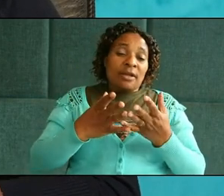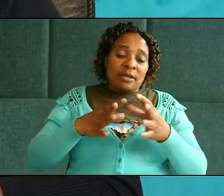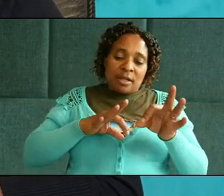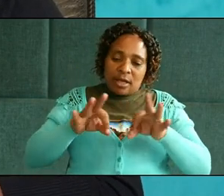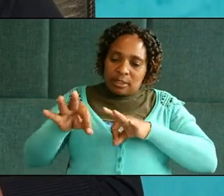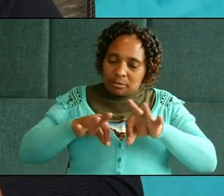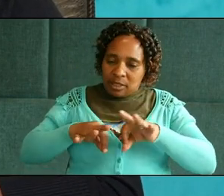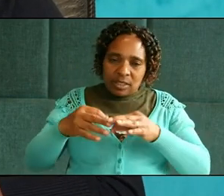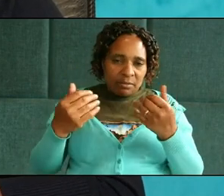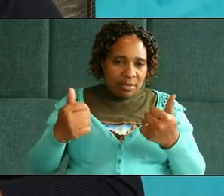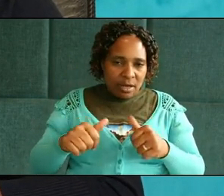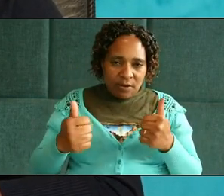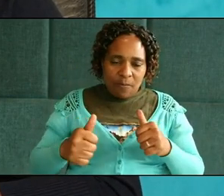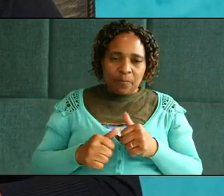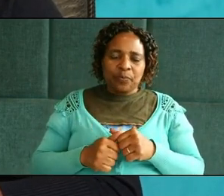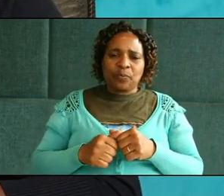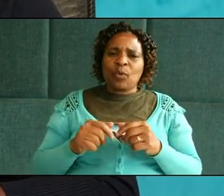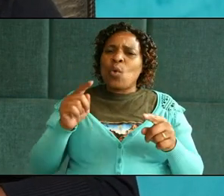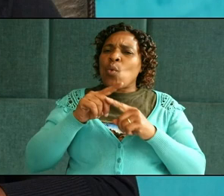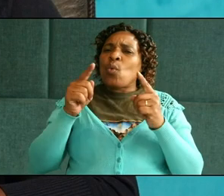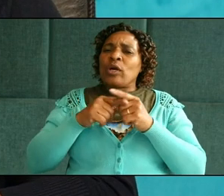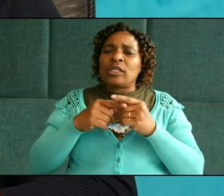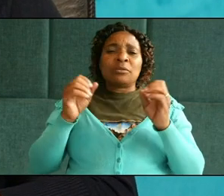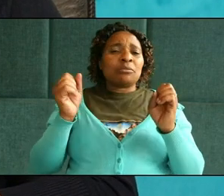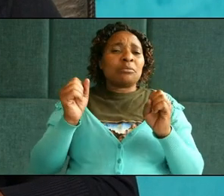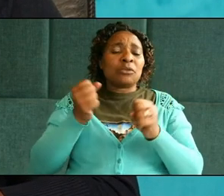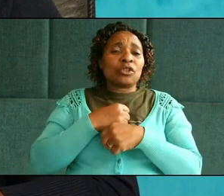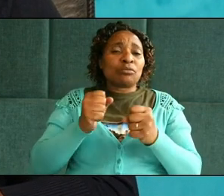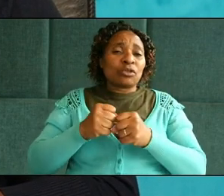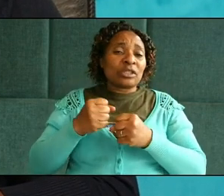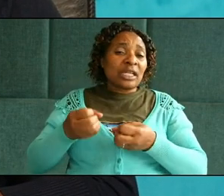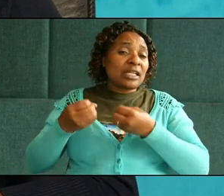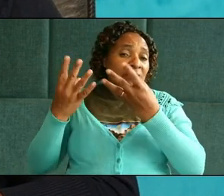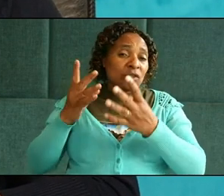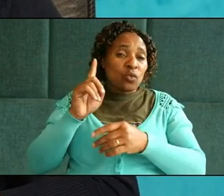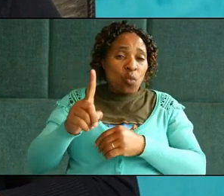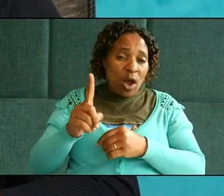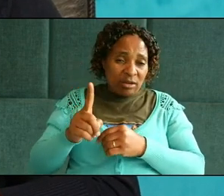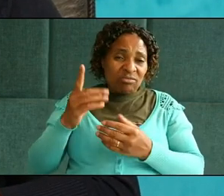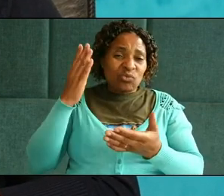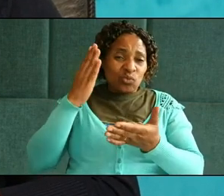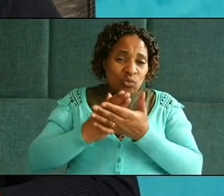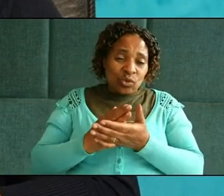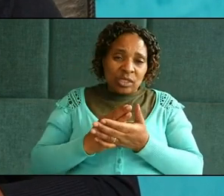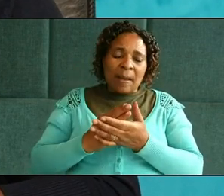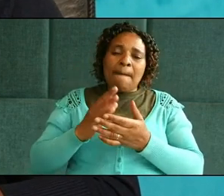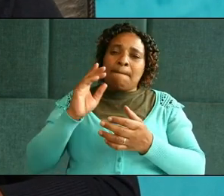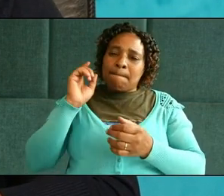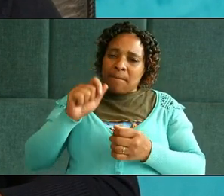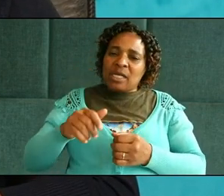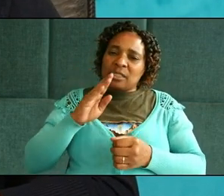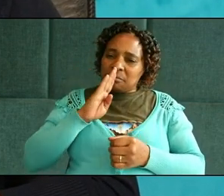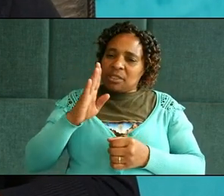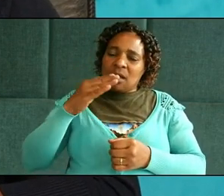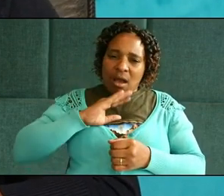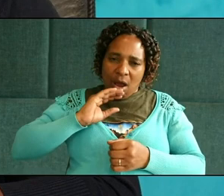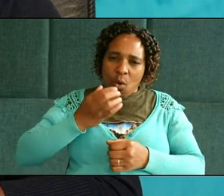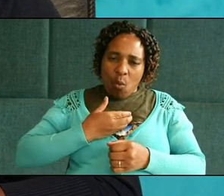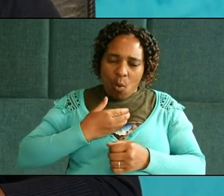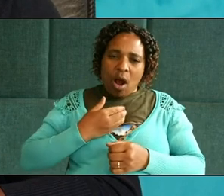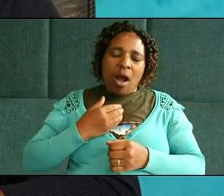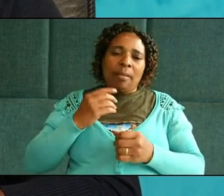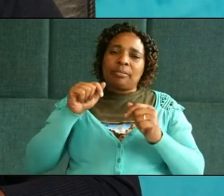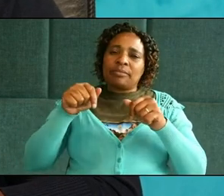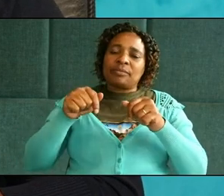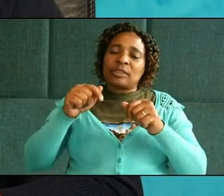explanation. So while we are not to sacrifice one principle of truth, it should be our constant aim to reach this state